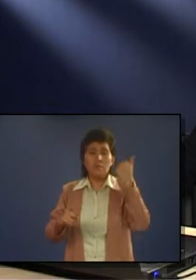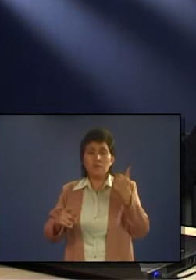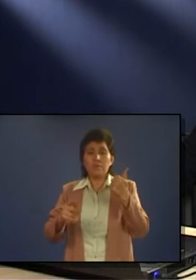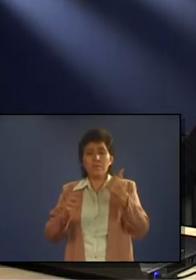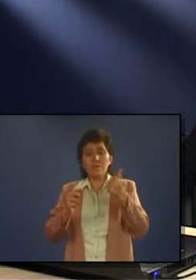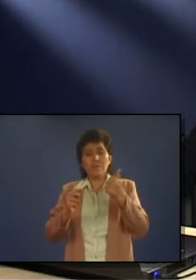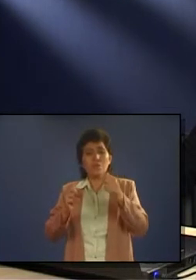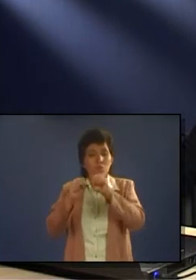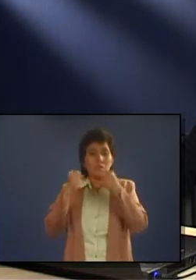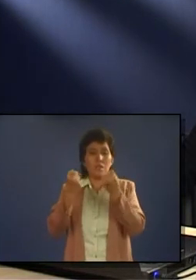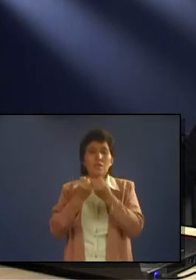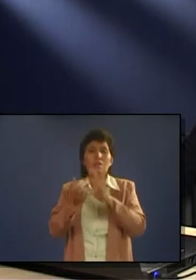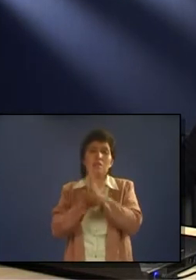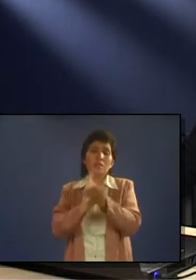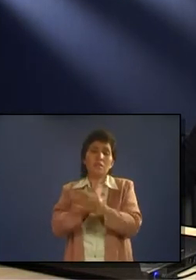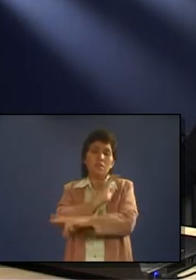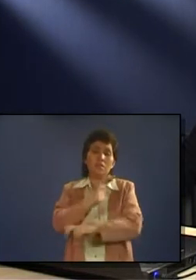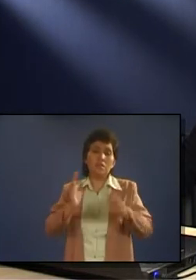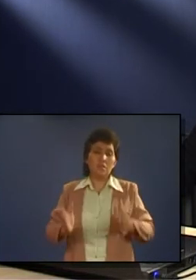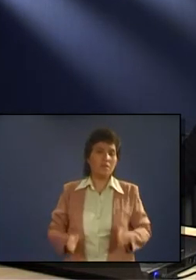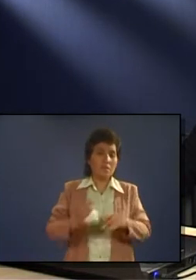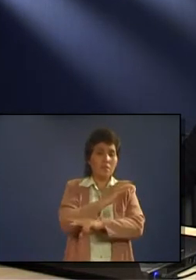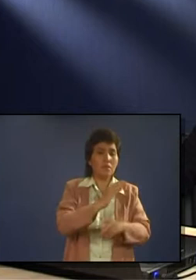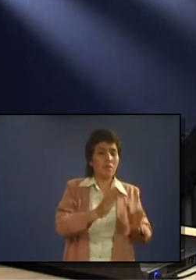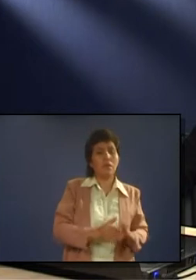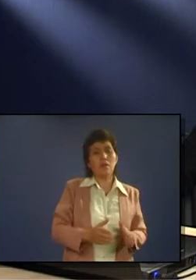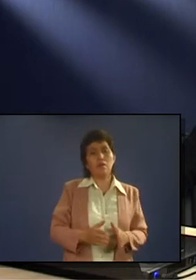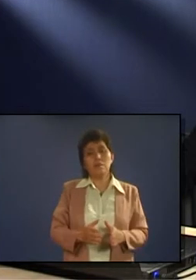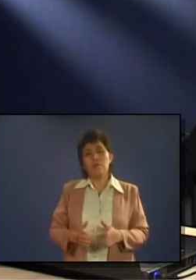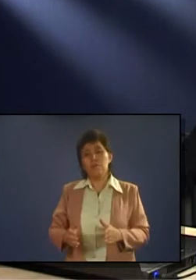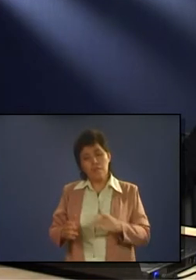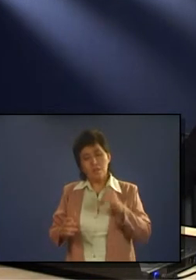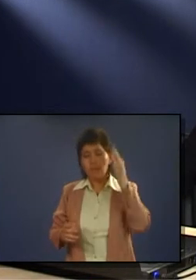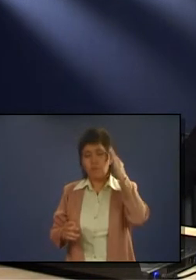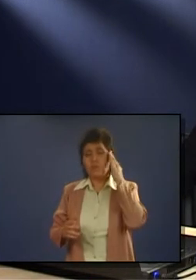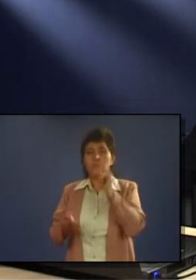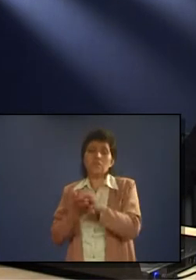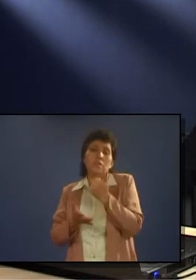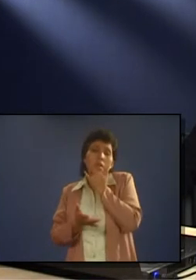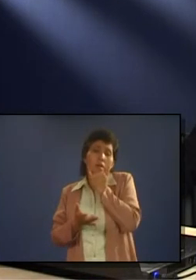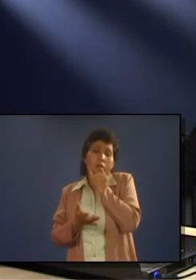of the situation, they become stealers and thieves by themselves, okay? Although they know it's wrong.